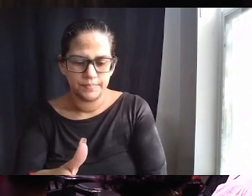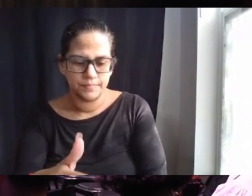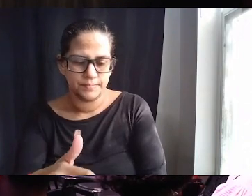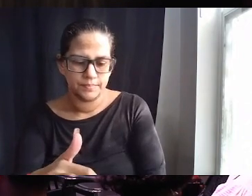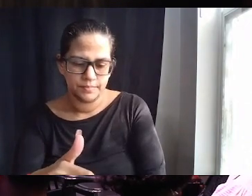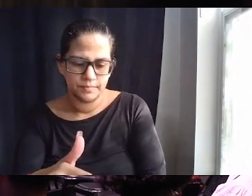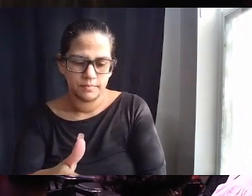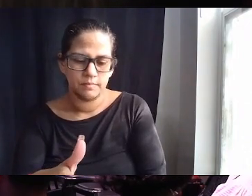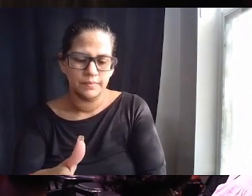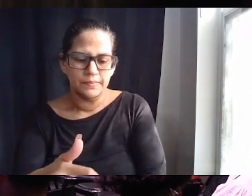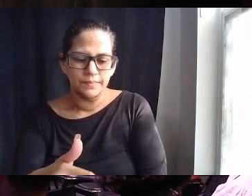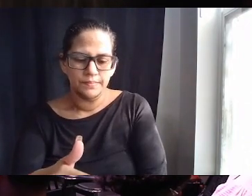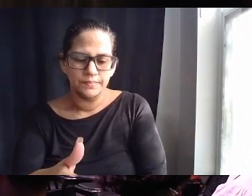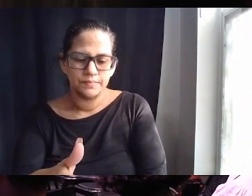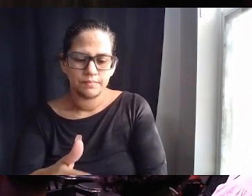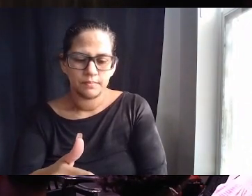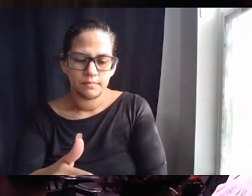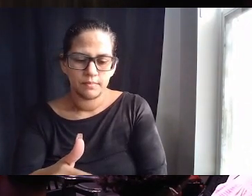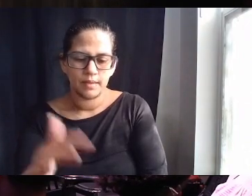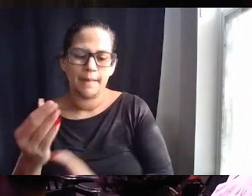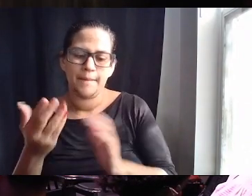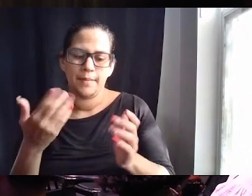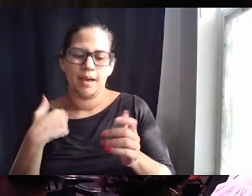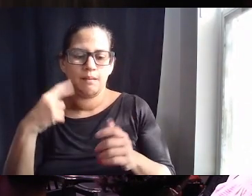And maybe I totally dreamed it.